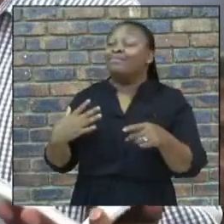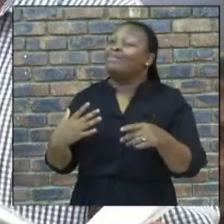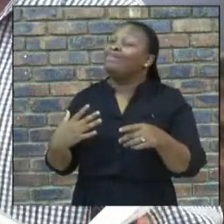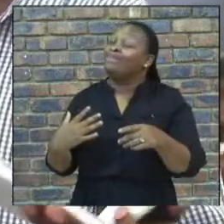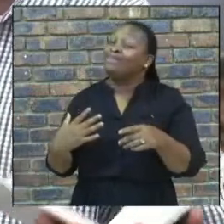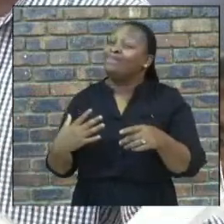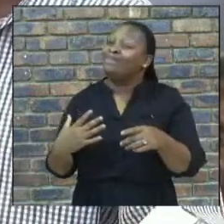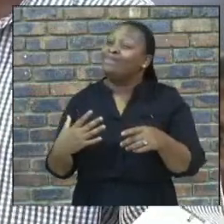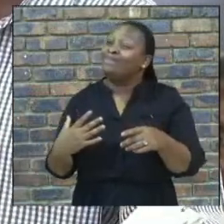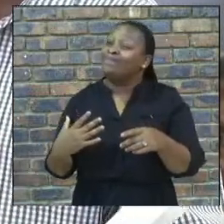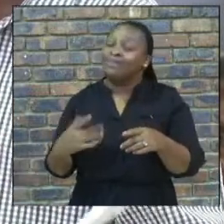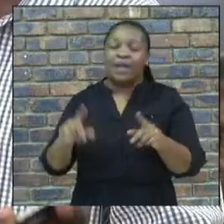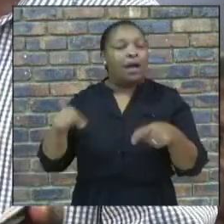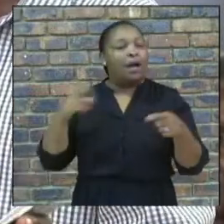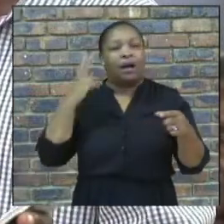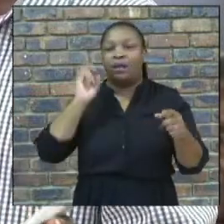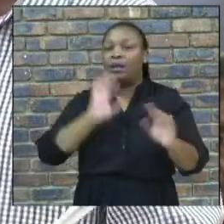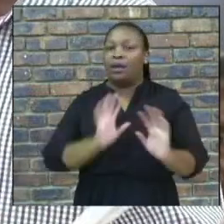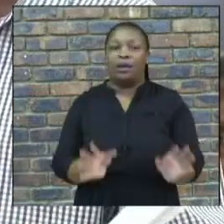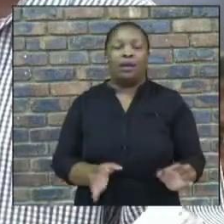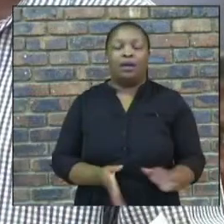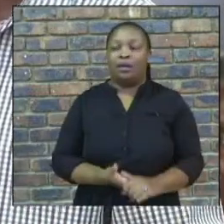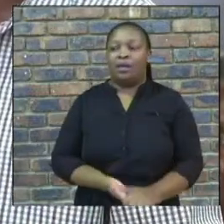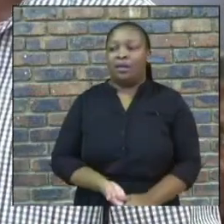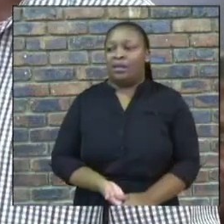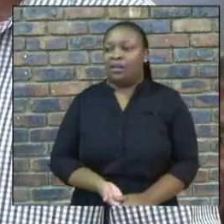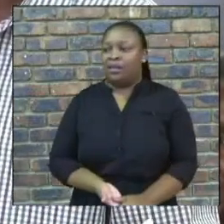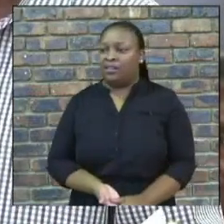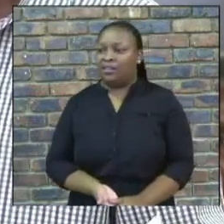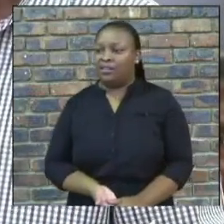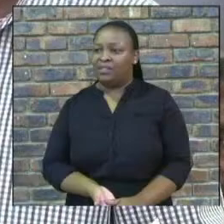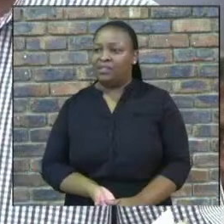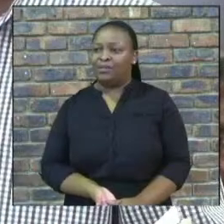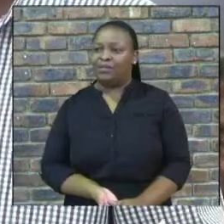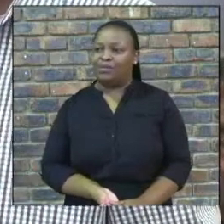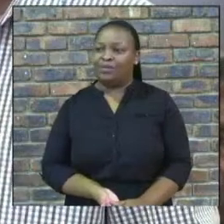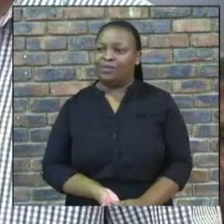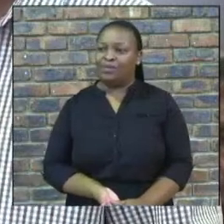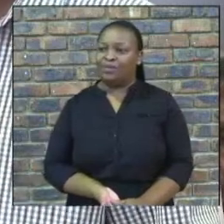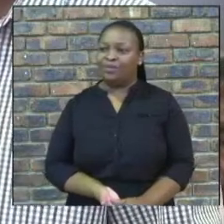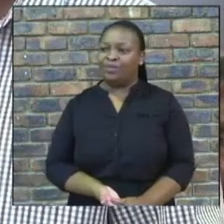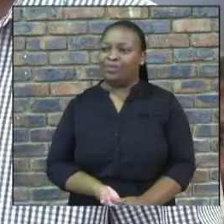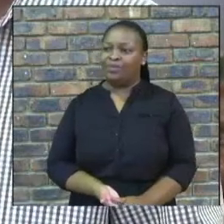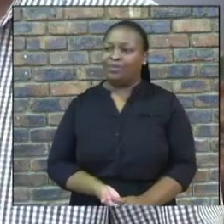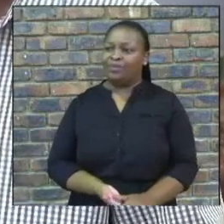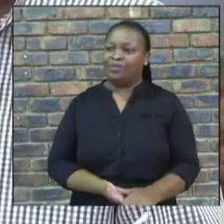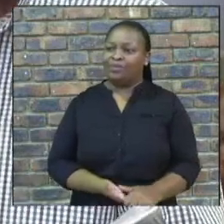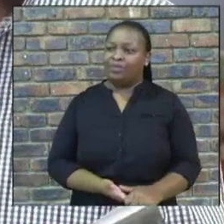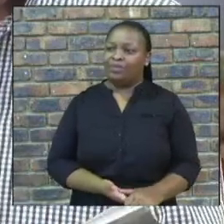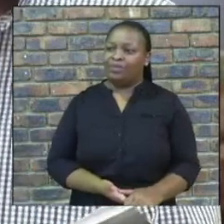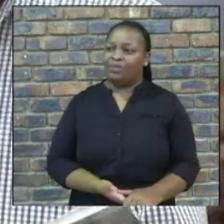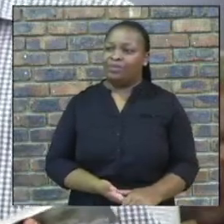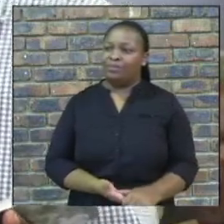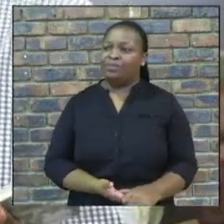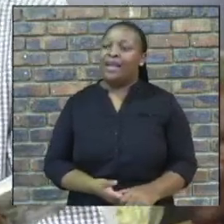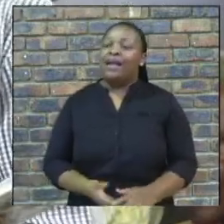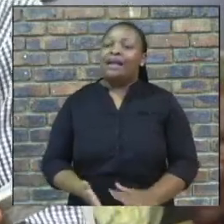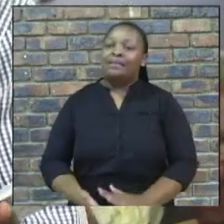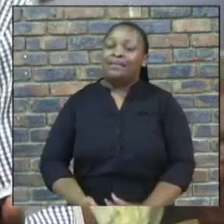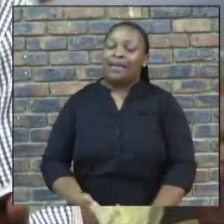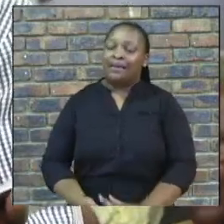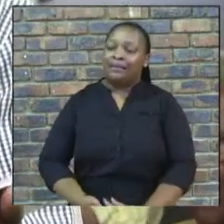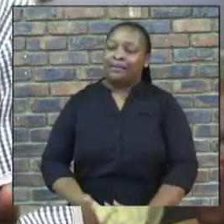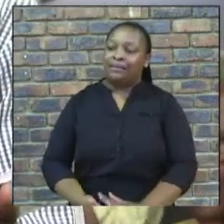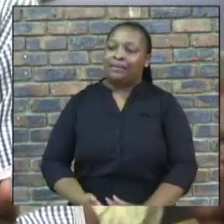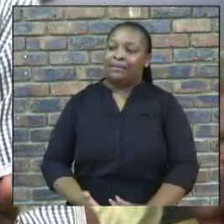i-safety yabo ingakanani. What is the government going to do in terms of making the community safe? And another